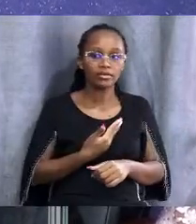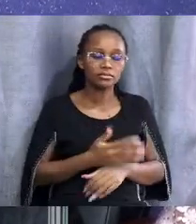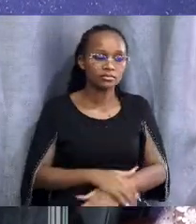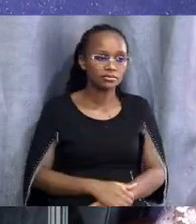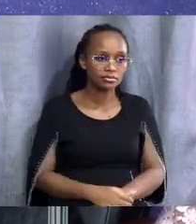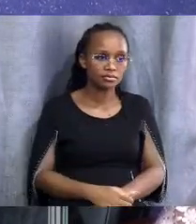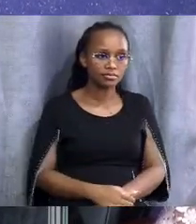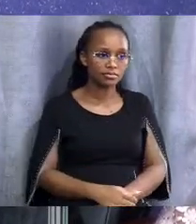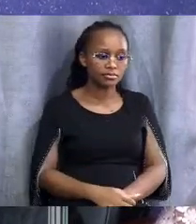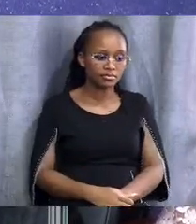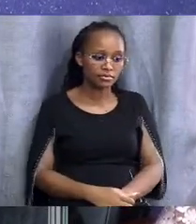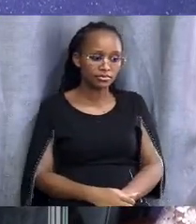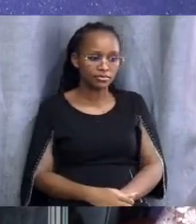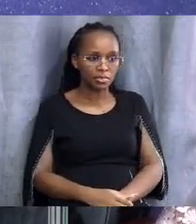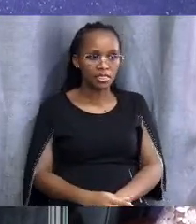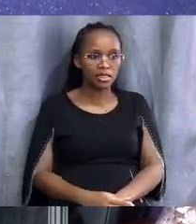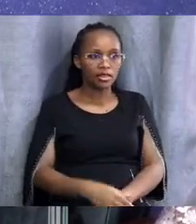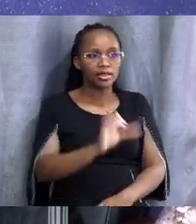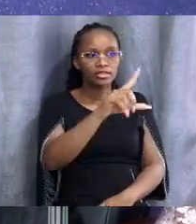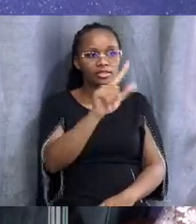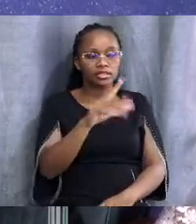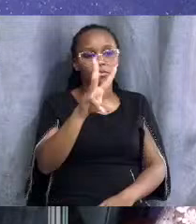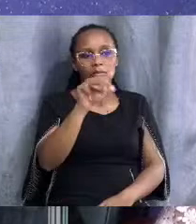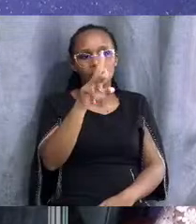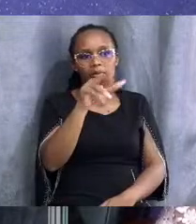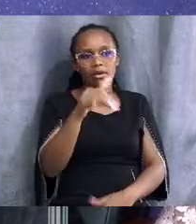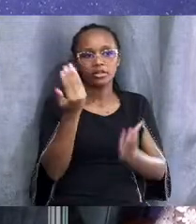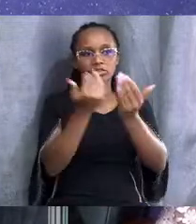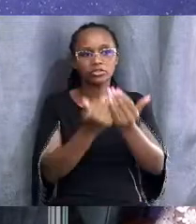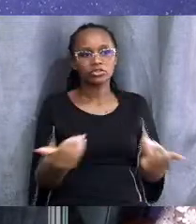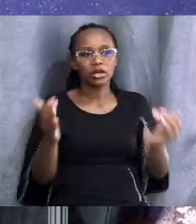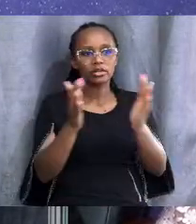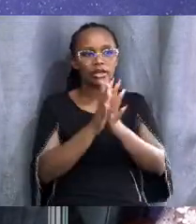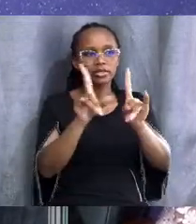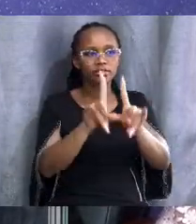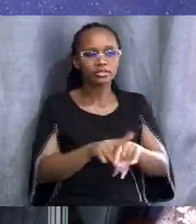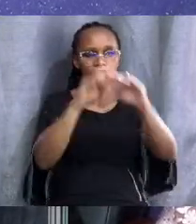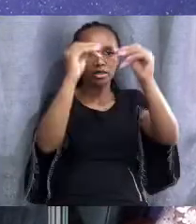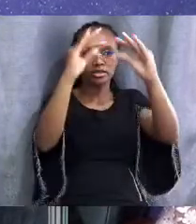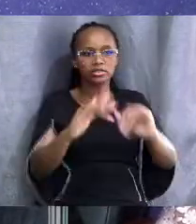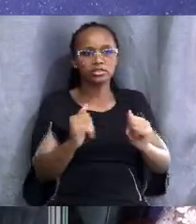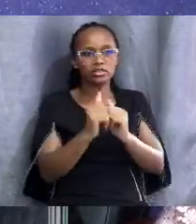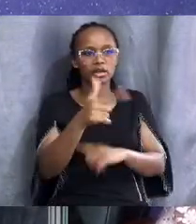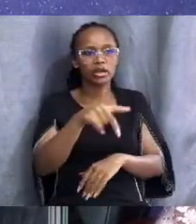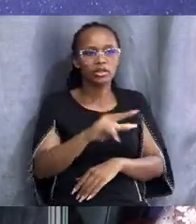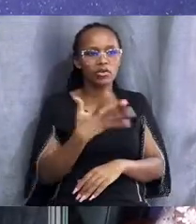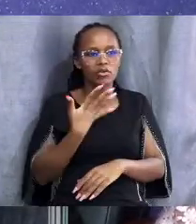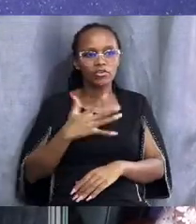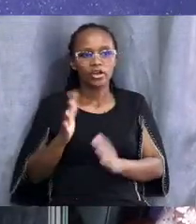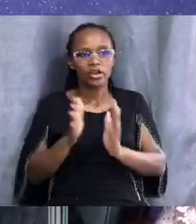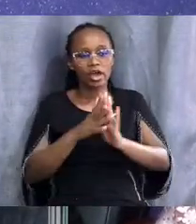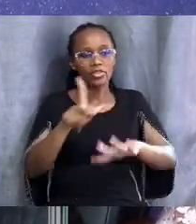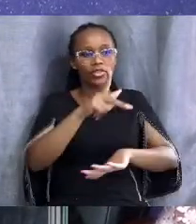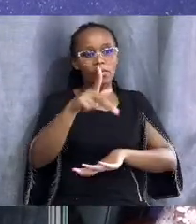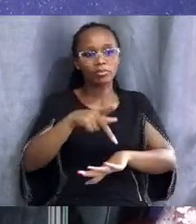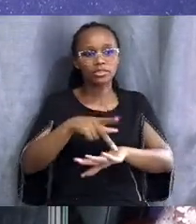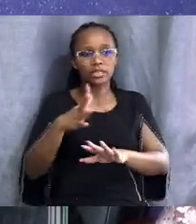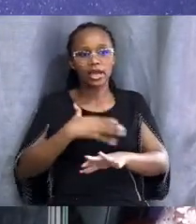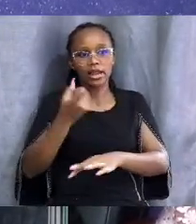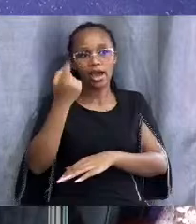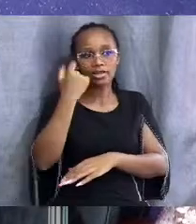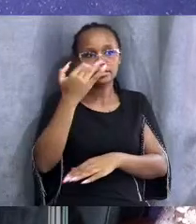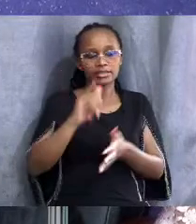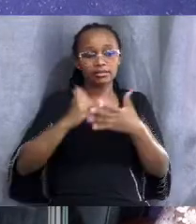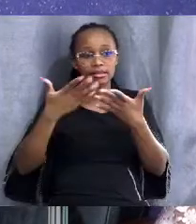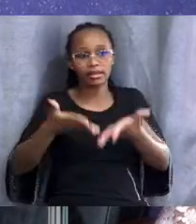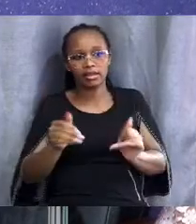We have St. Mary's pupils, and even their teachers and the principal, I understand they